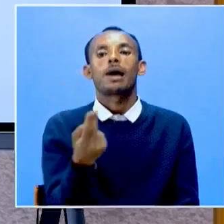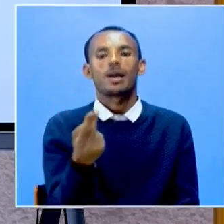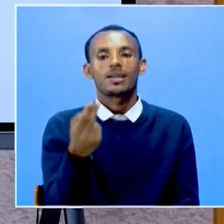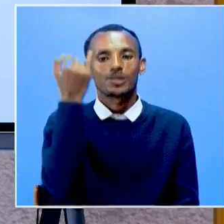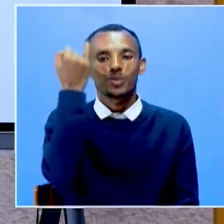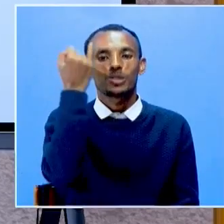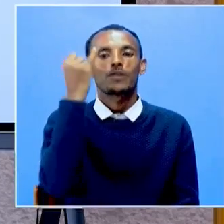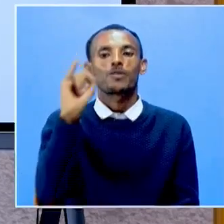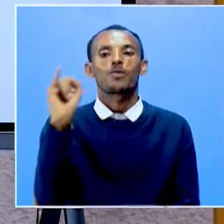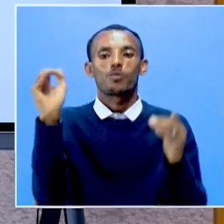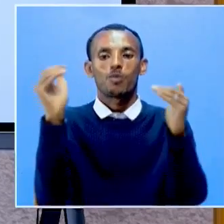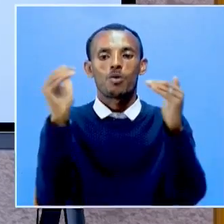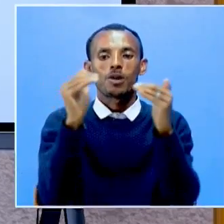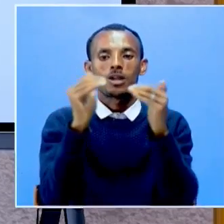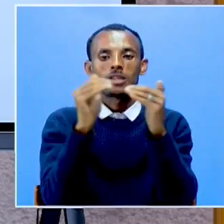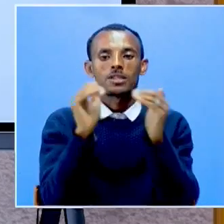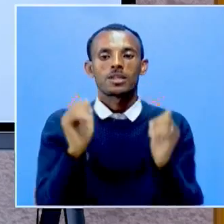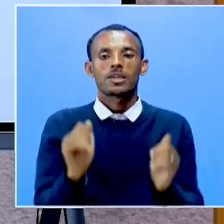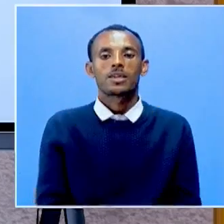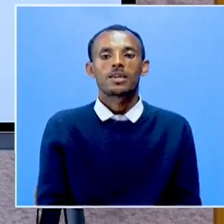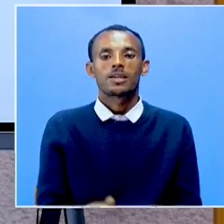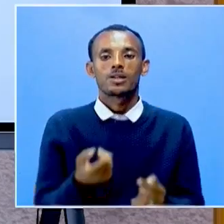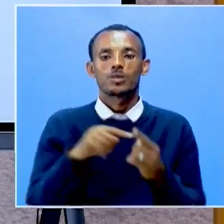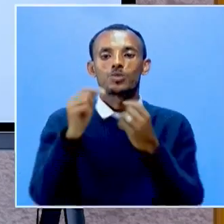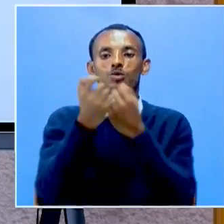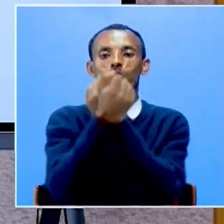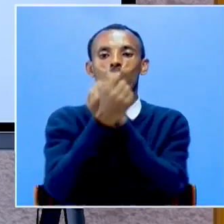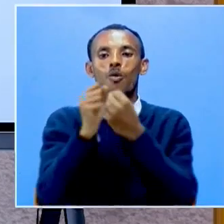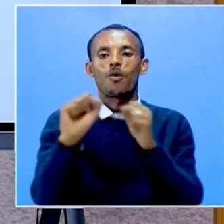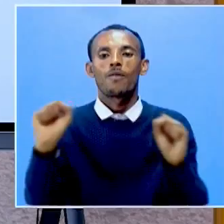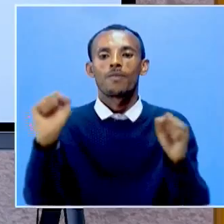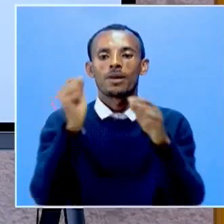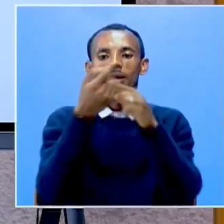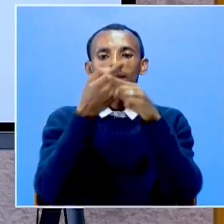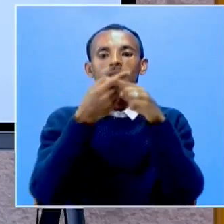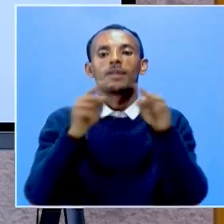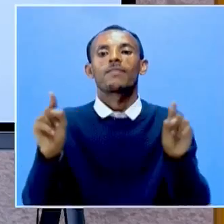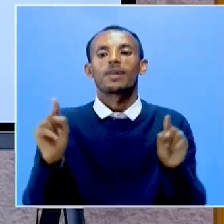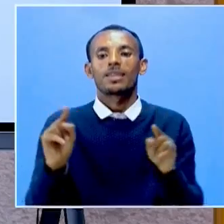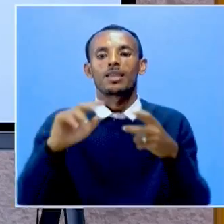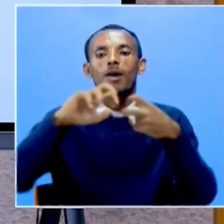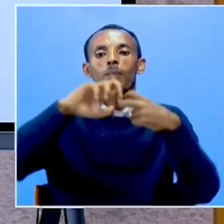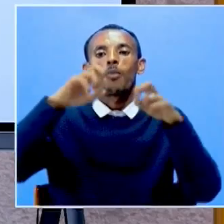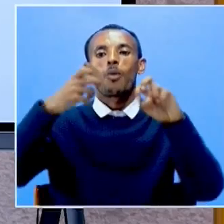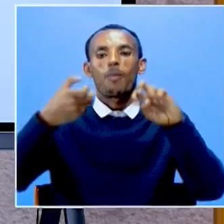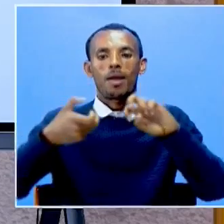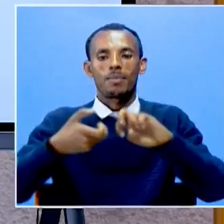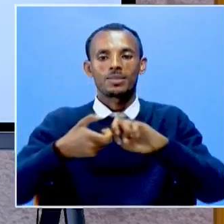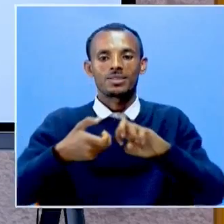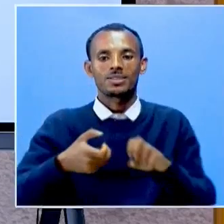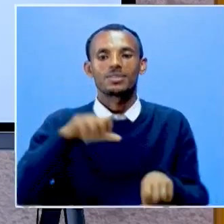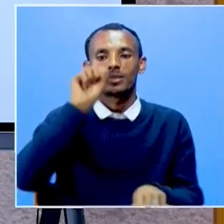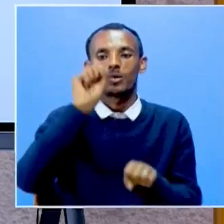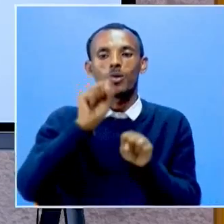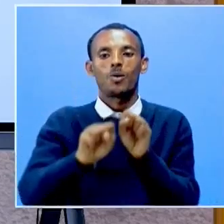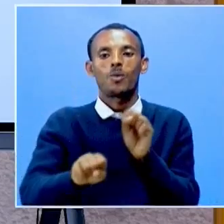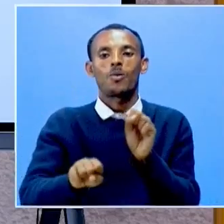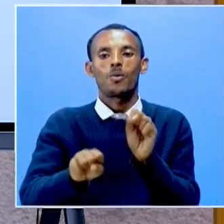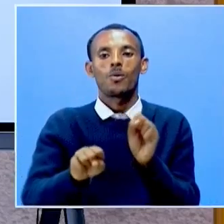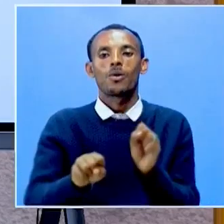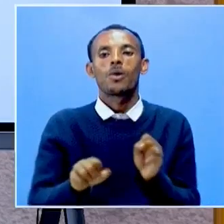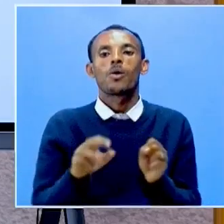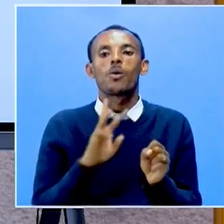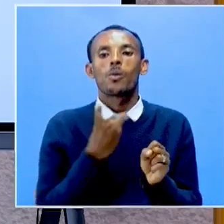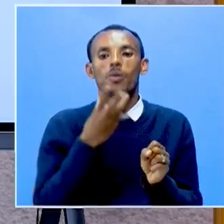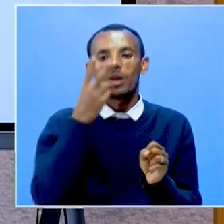of congruency to solve different problems. So, we'll